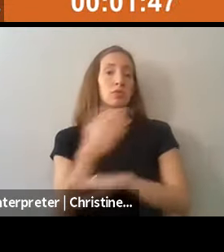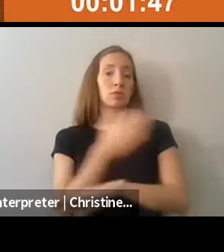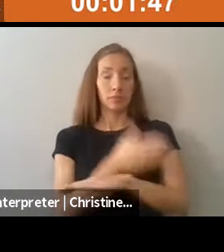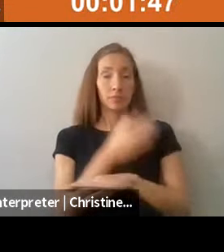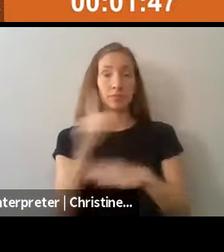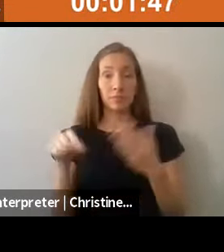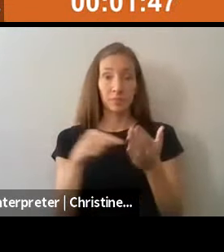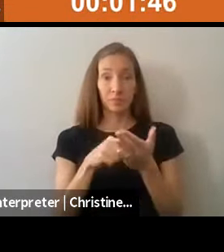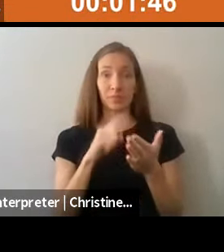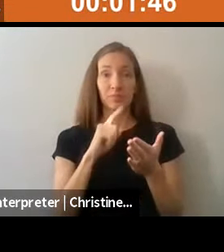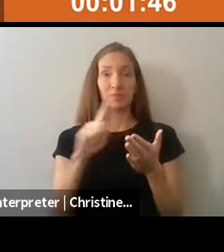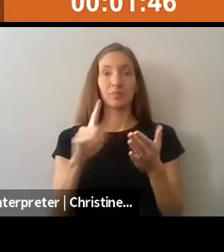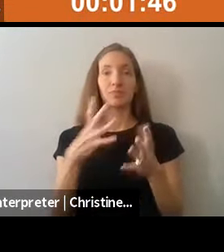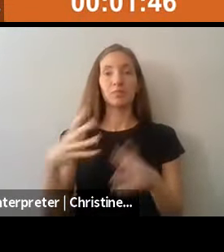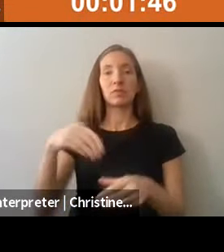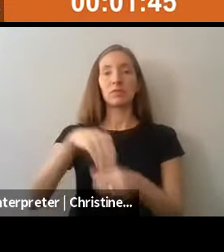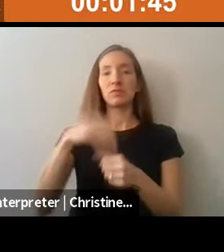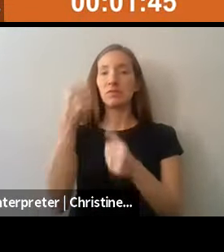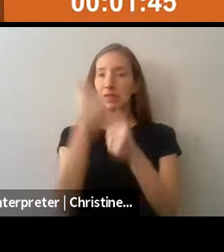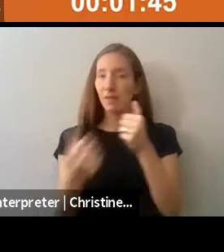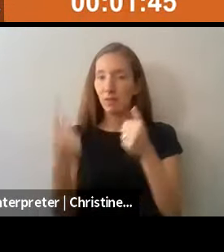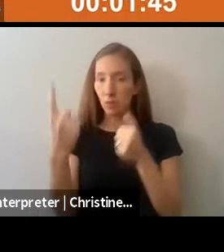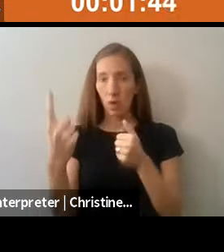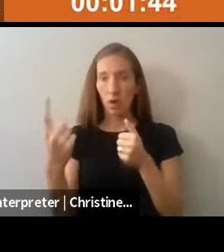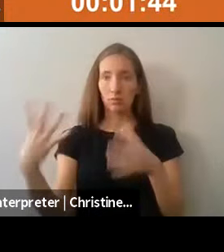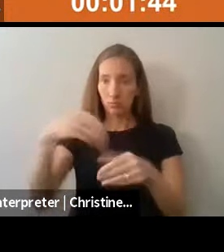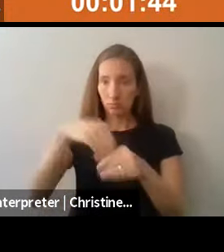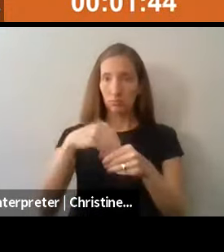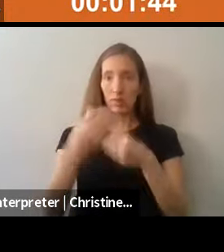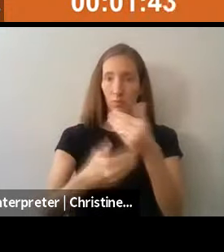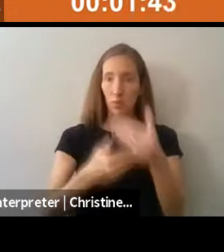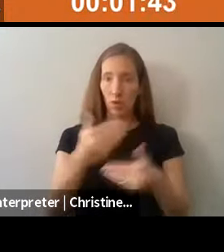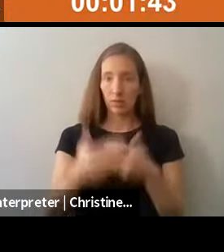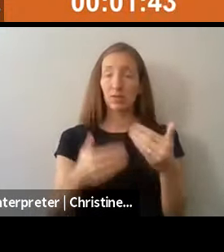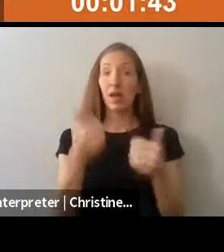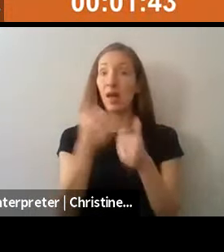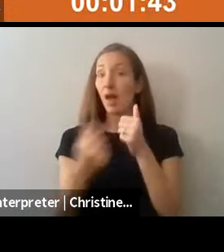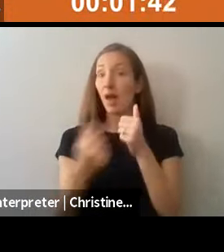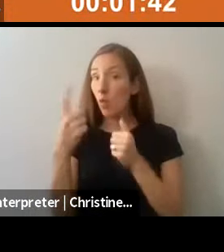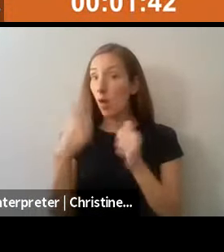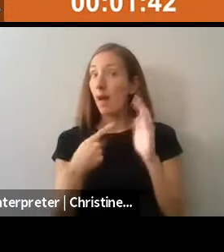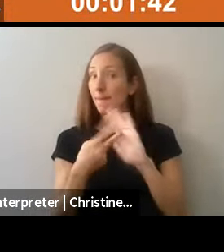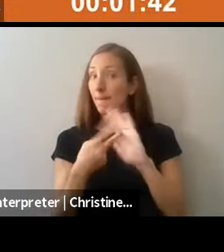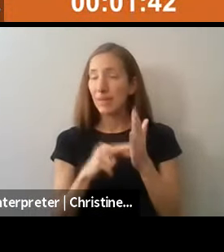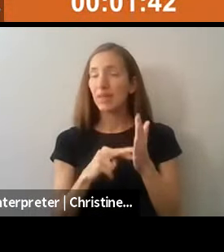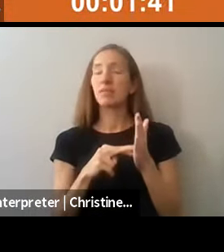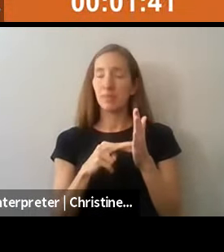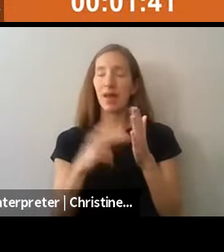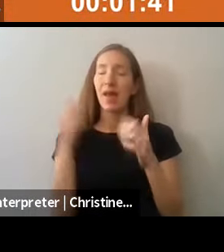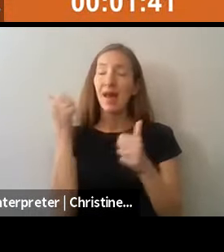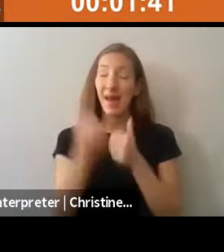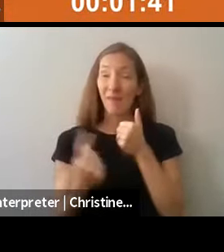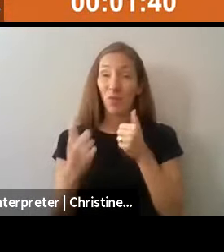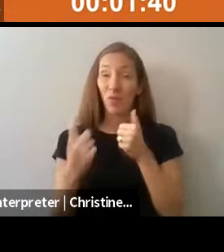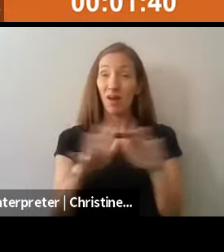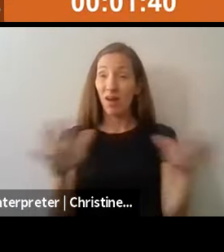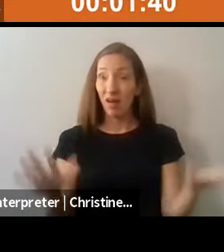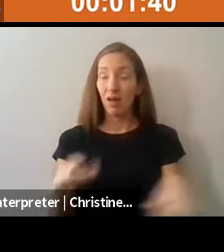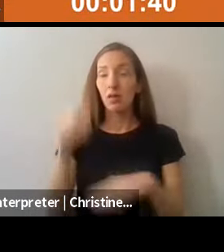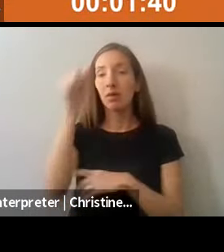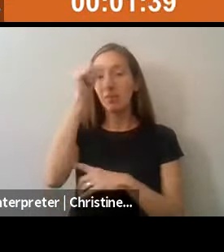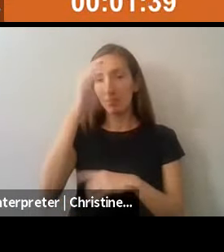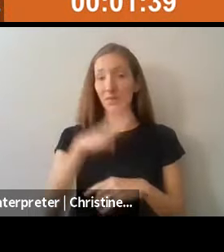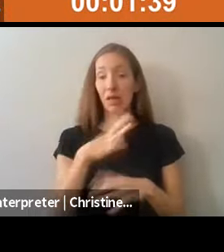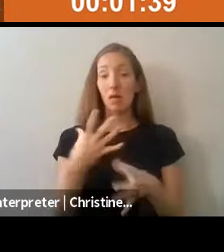practice is involving everyone in the process. And by everyone, I mean everyone. Men being part of the problem,